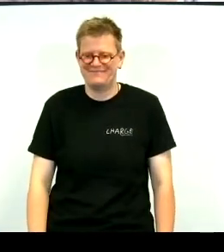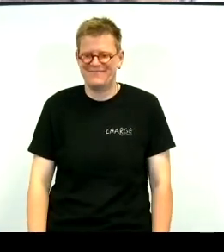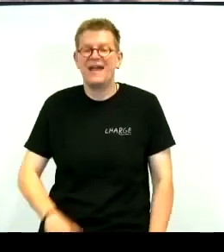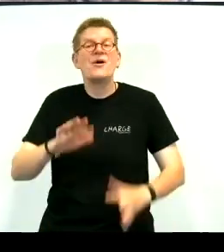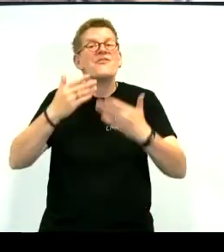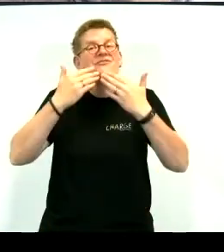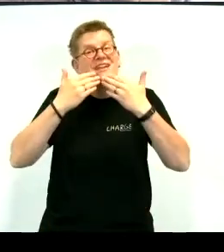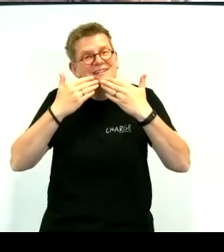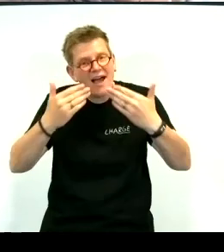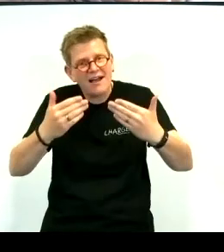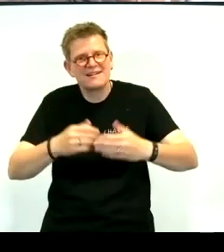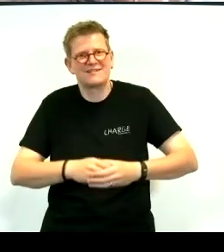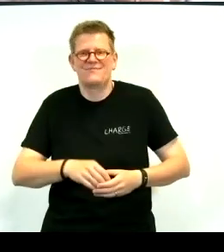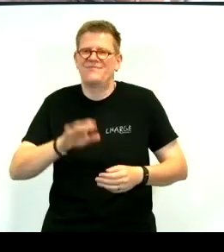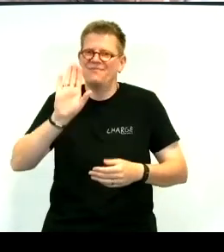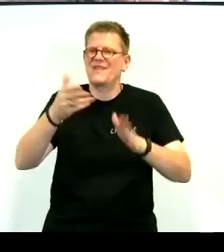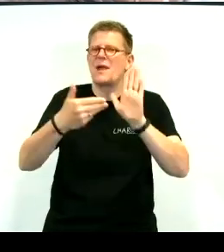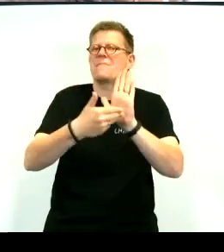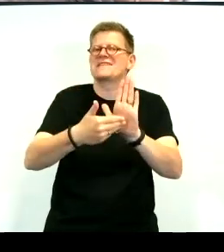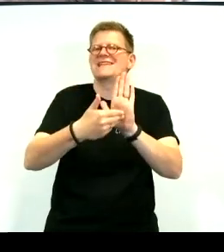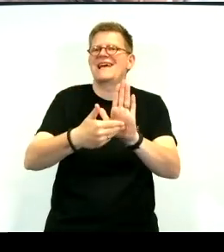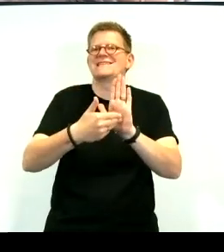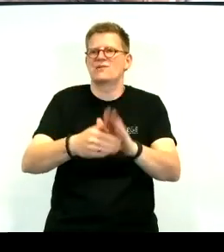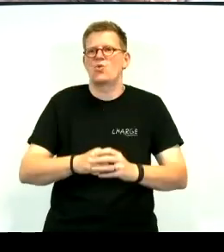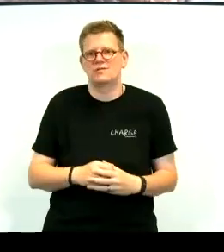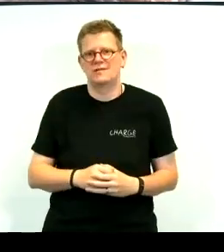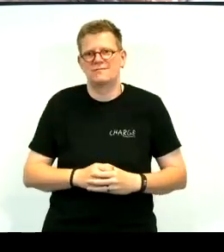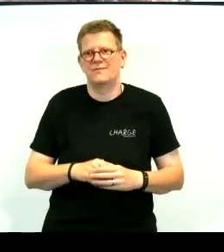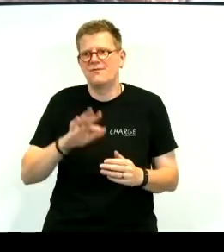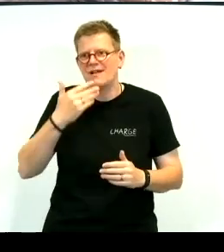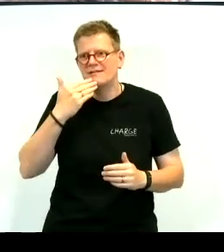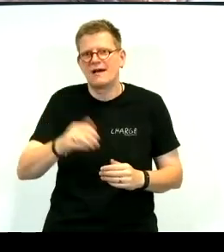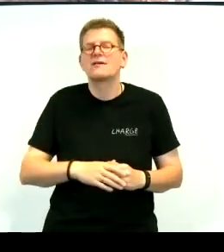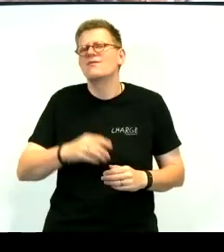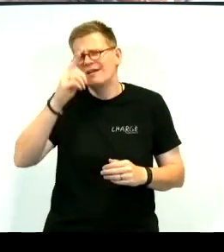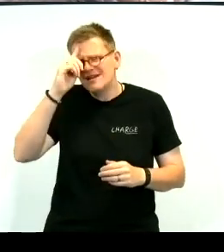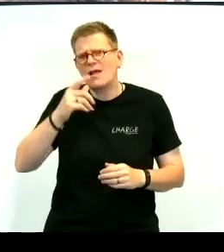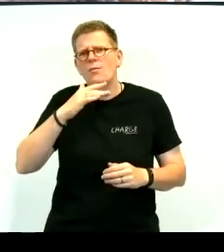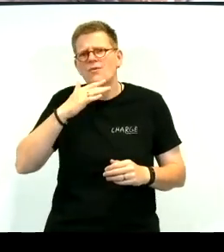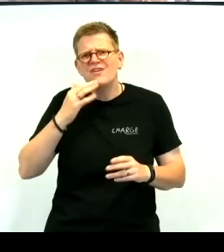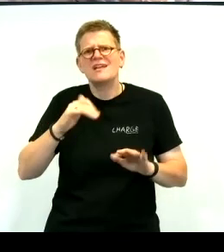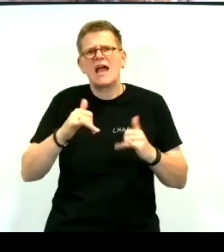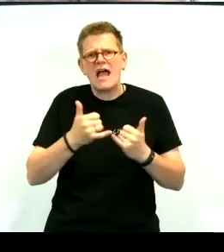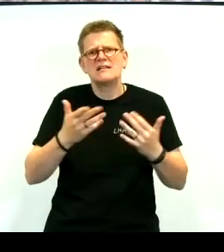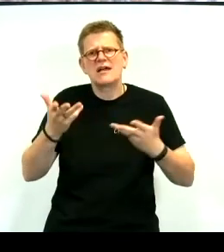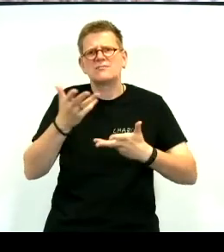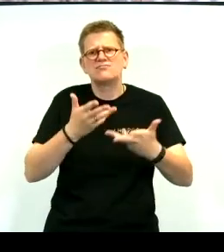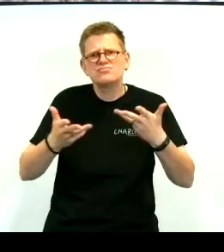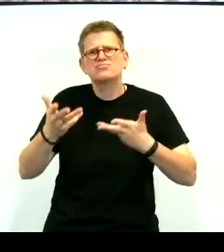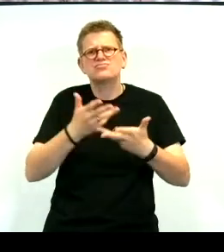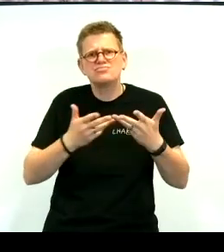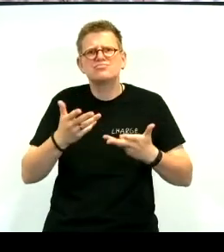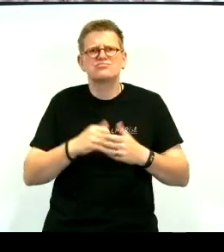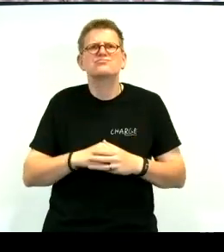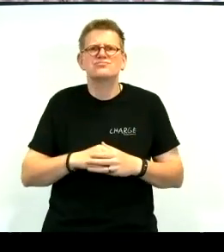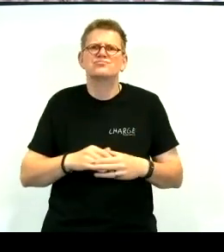now. So thank you so much. Thank you for your great presentation. I believe, again, this must